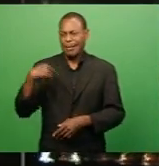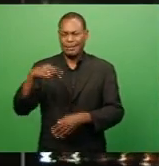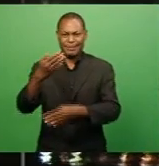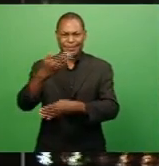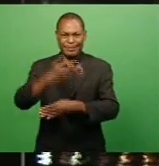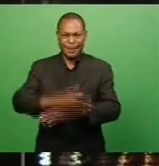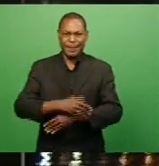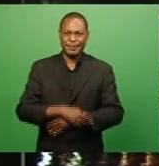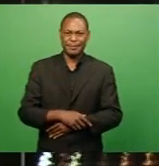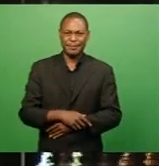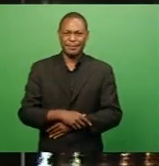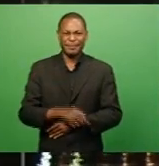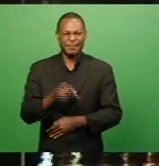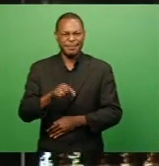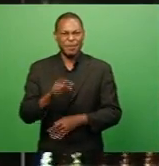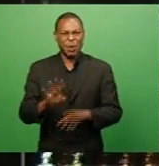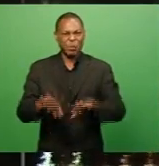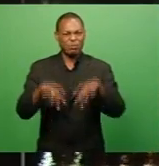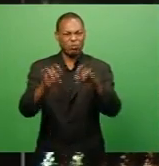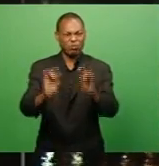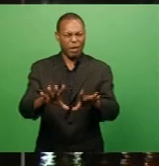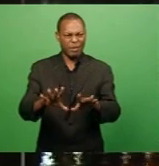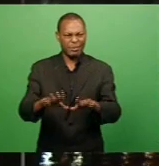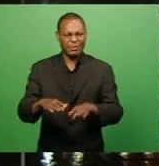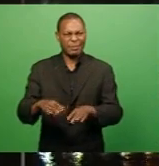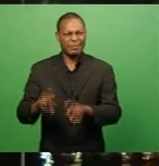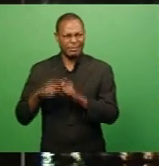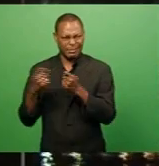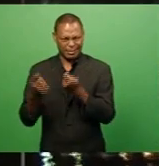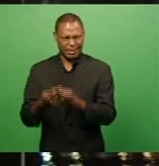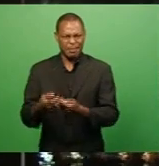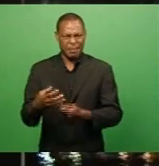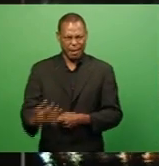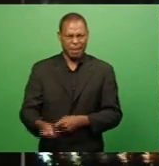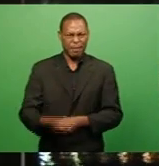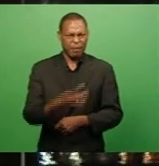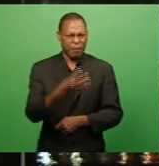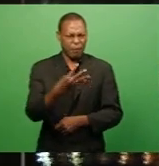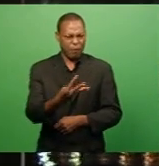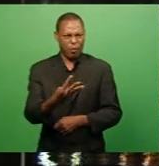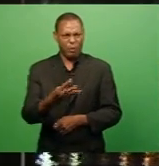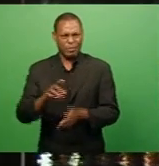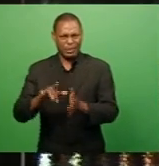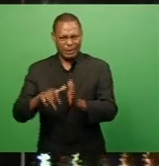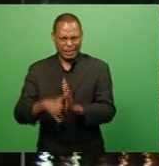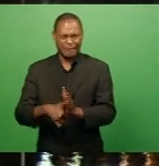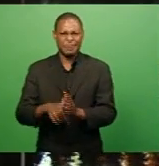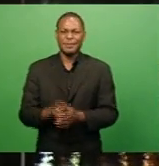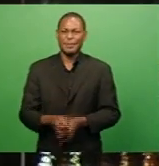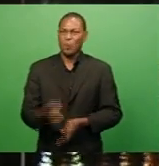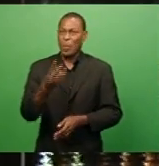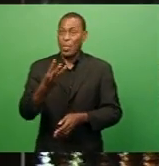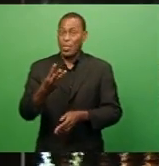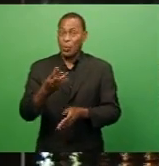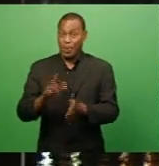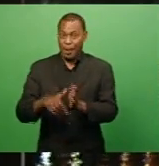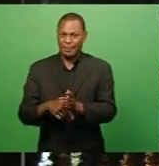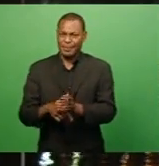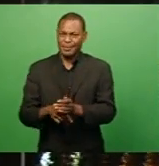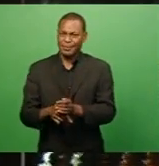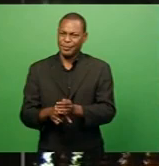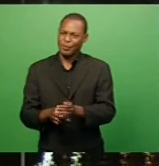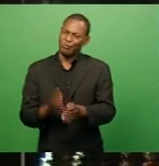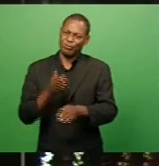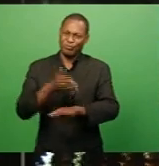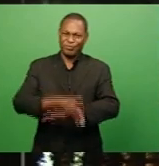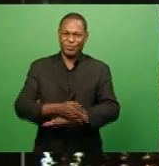is the Canberra-based side third game win in 4 outings this season, crossing the line only 3 times, but managed to limit the